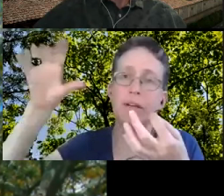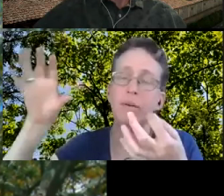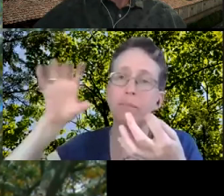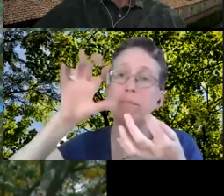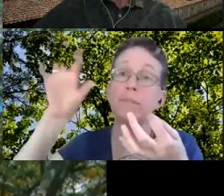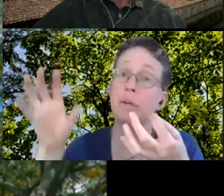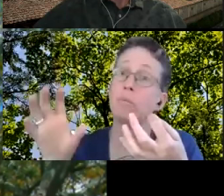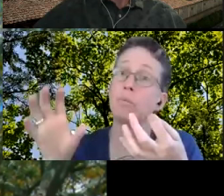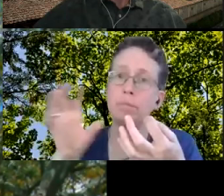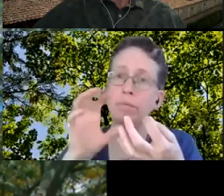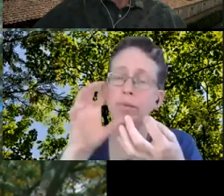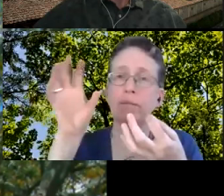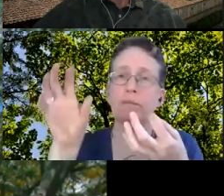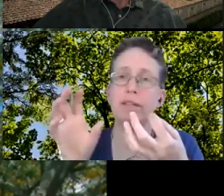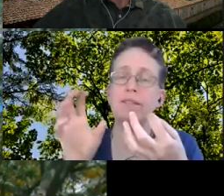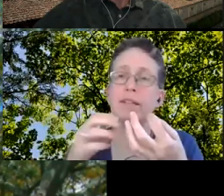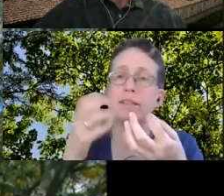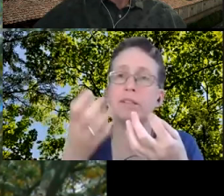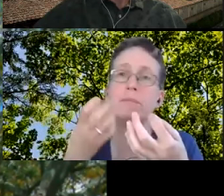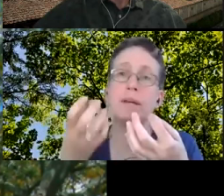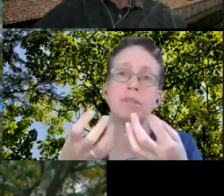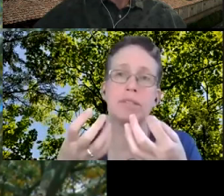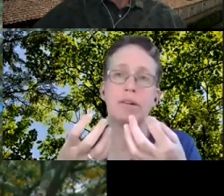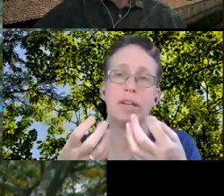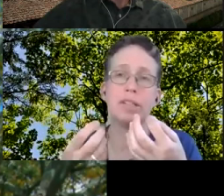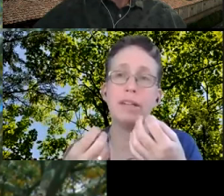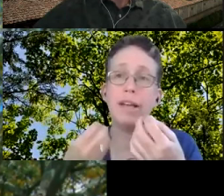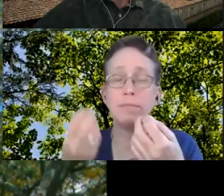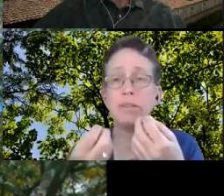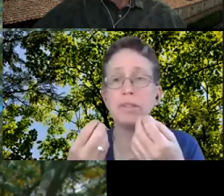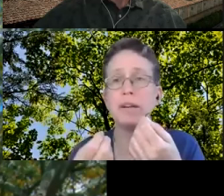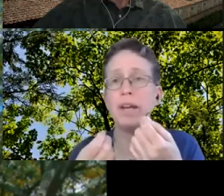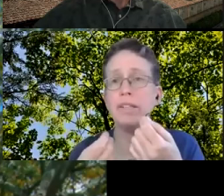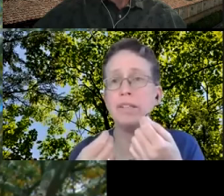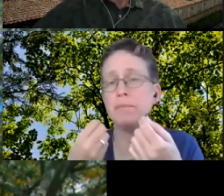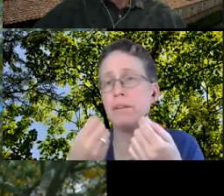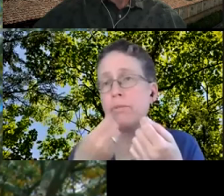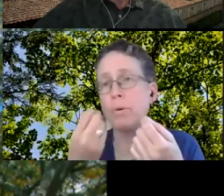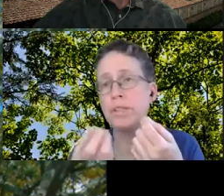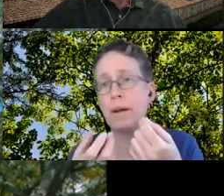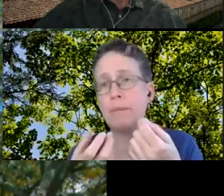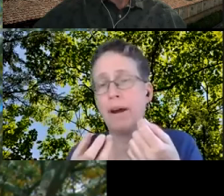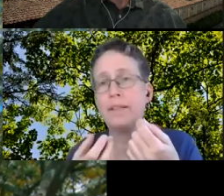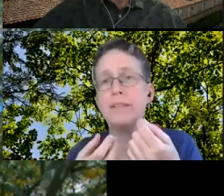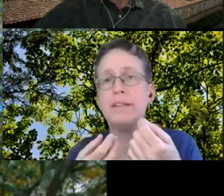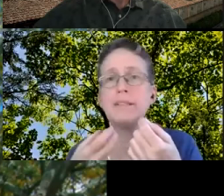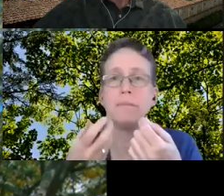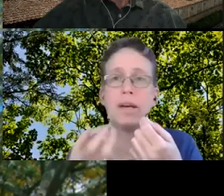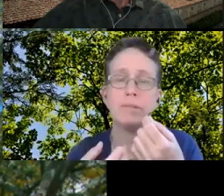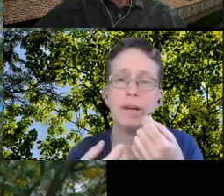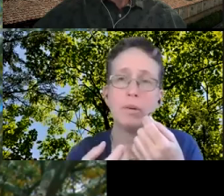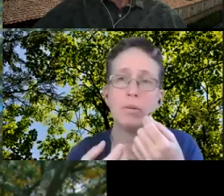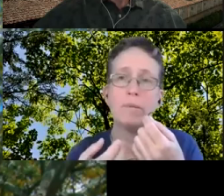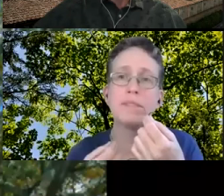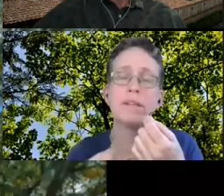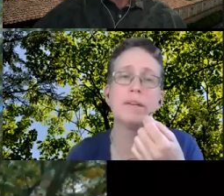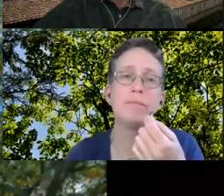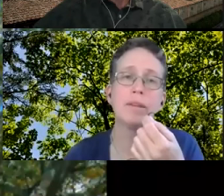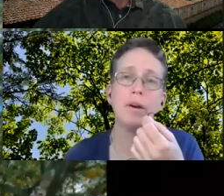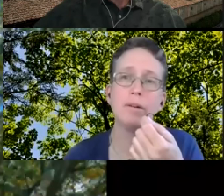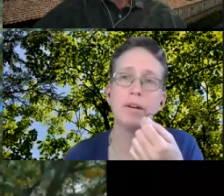of people tend to group within cities, that there's spatial segregation. And that spatial segregation has been enforced by policies and by